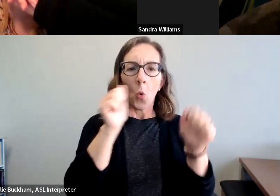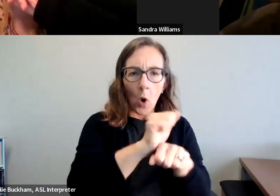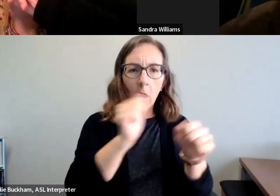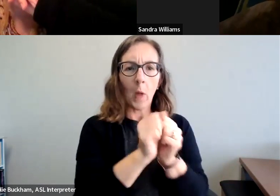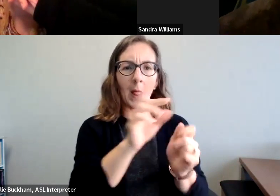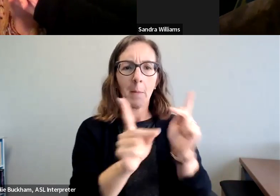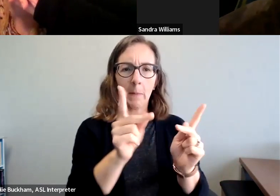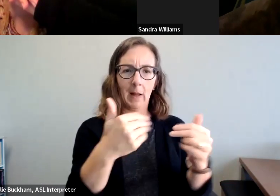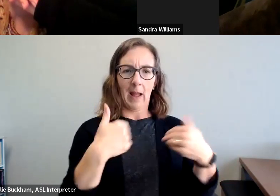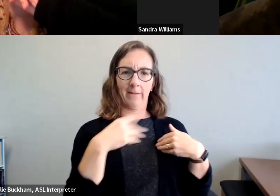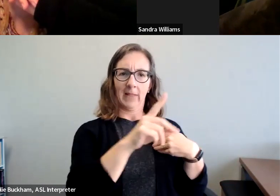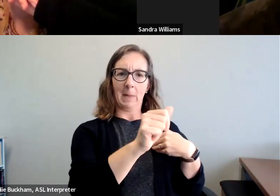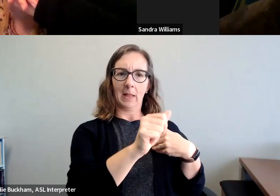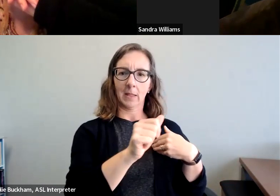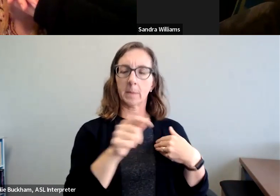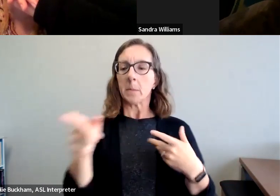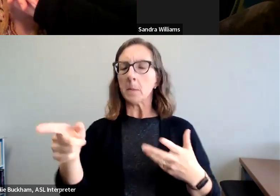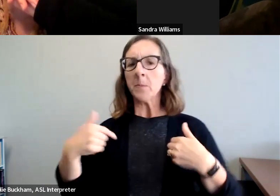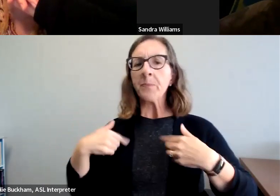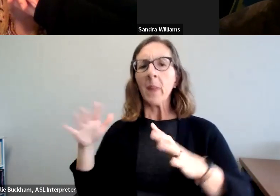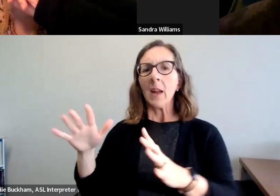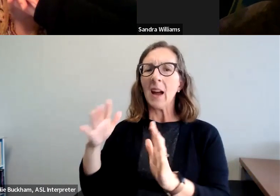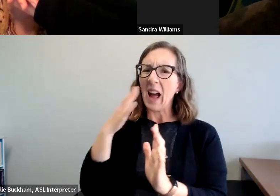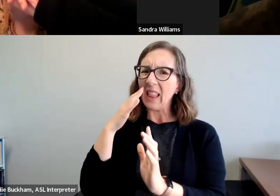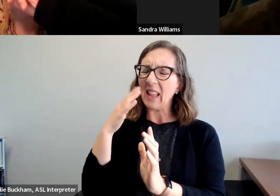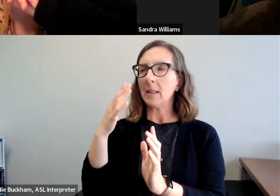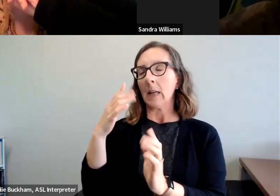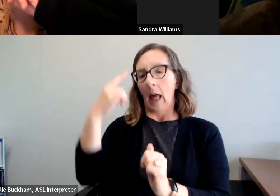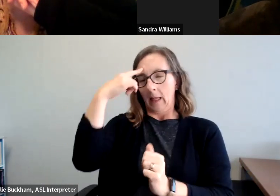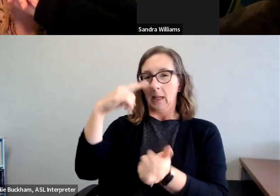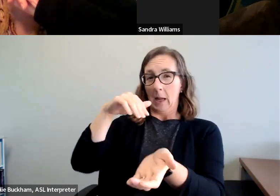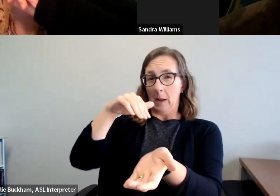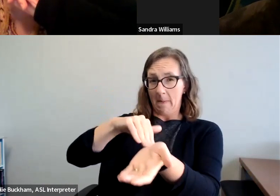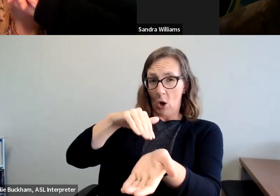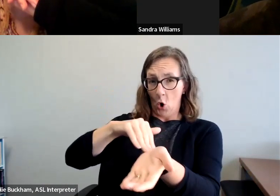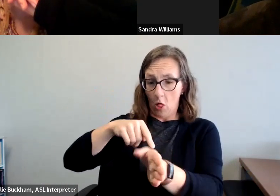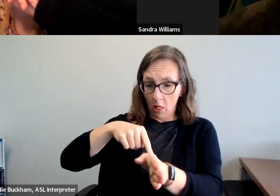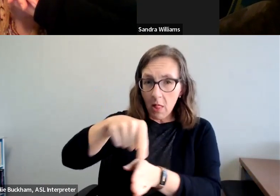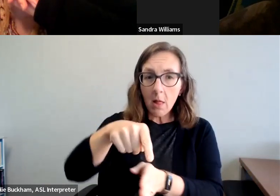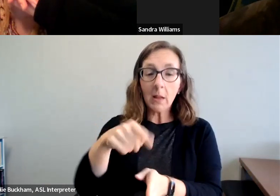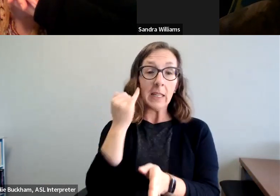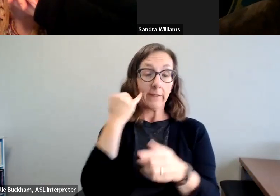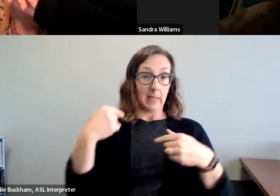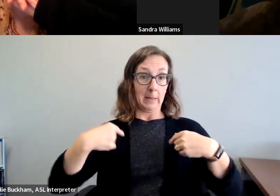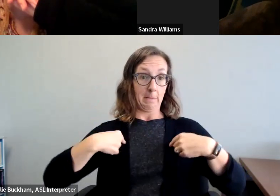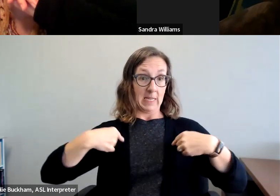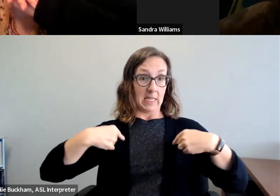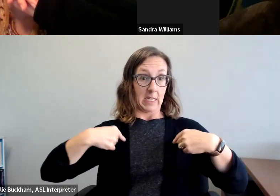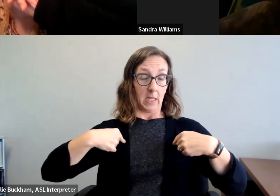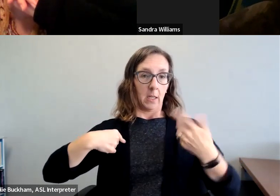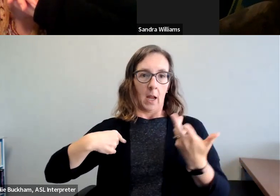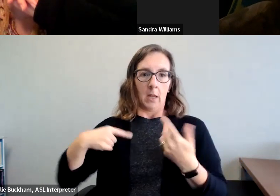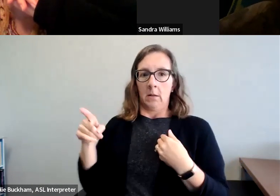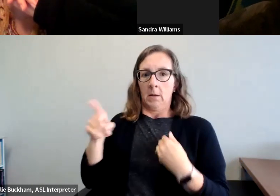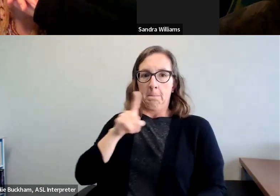No, sometimes I think, especially in the medical profession, whether it was dealing with me and no one